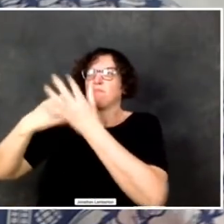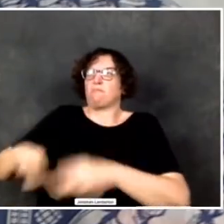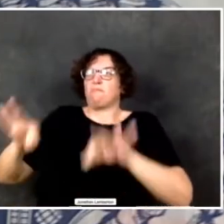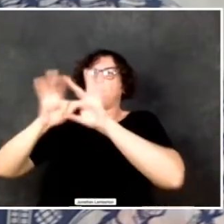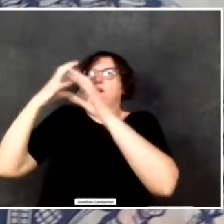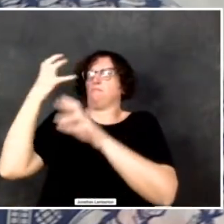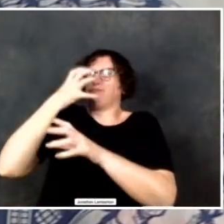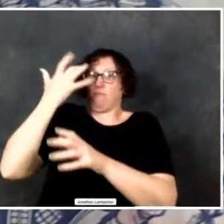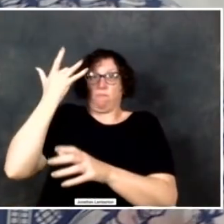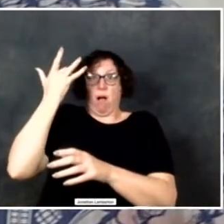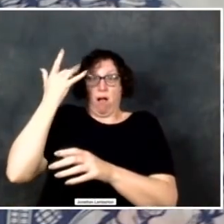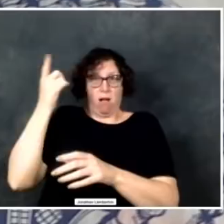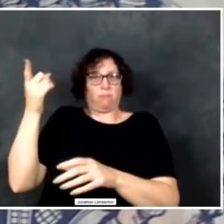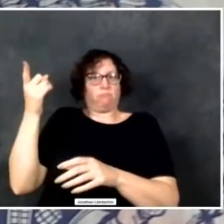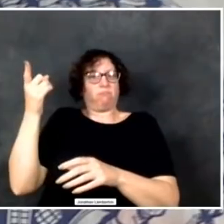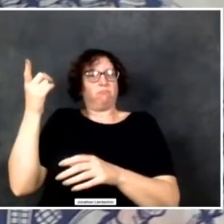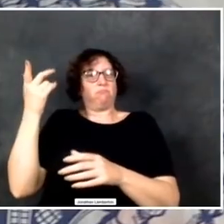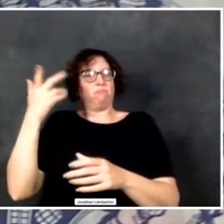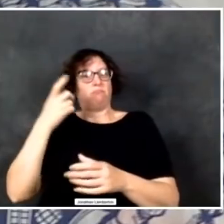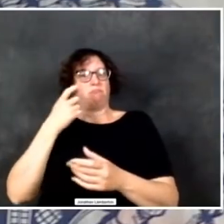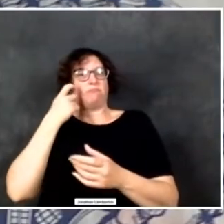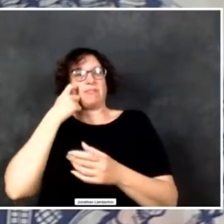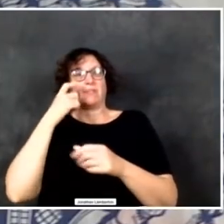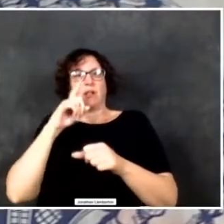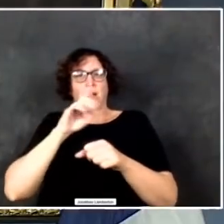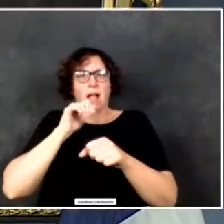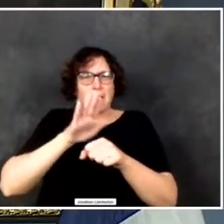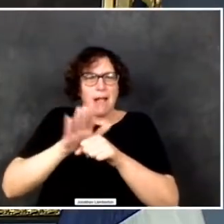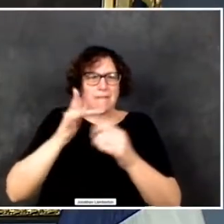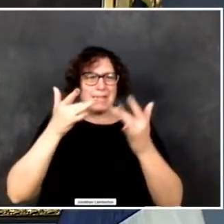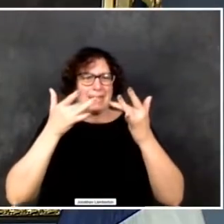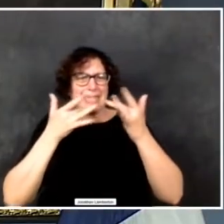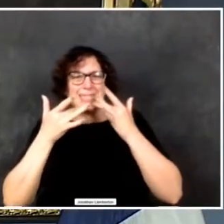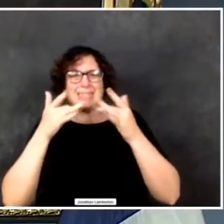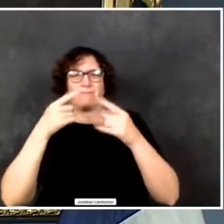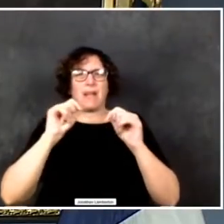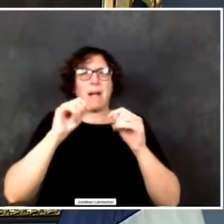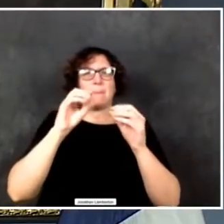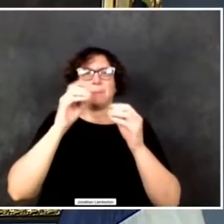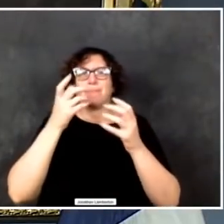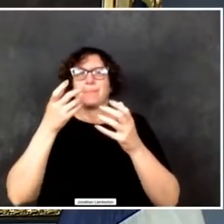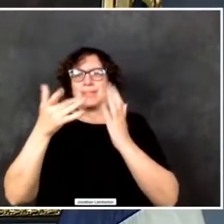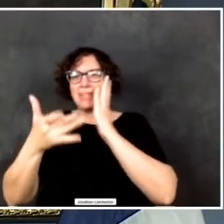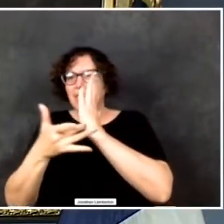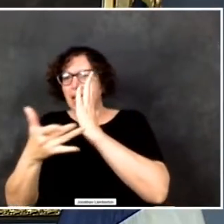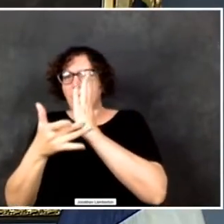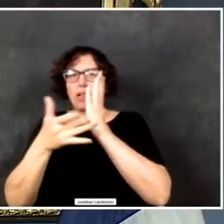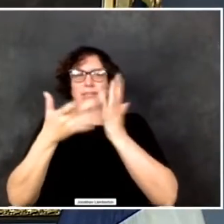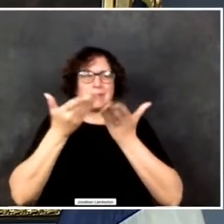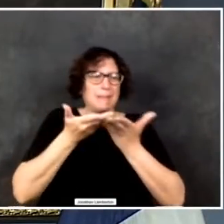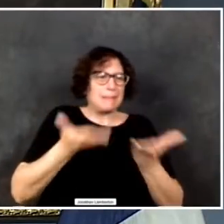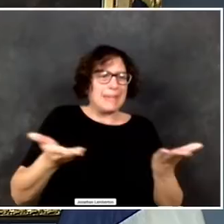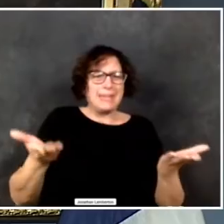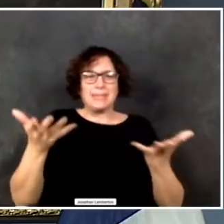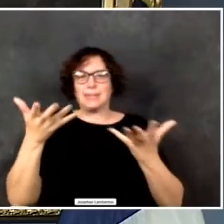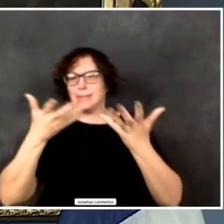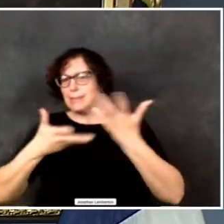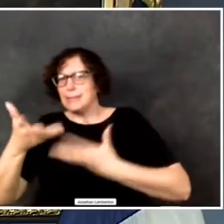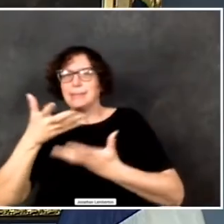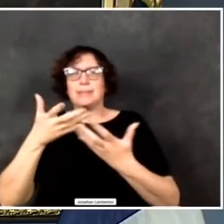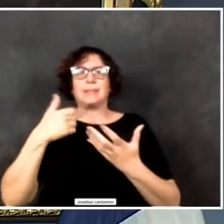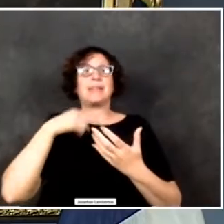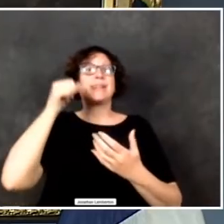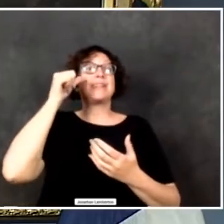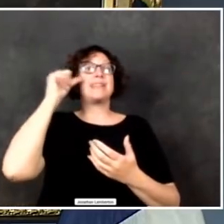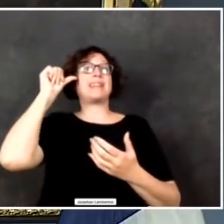now is transitioning to online remote learning as well. We're not the only ones in need of devices.